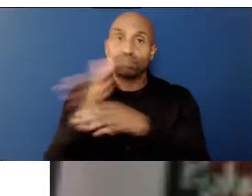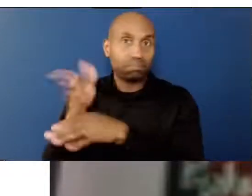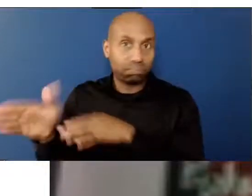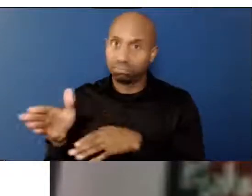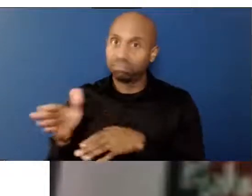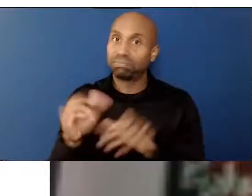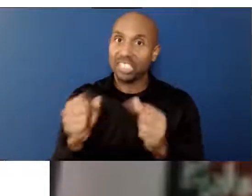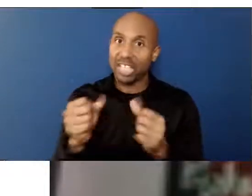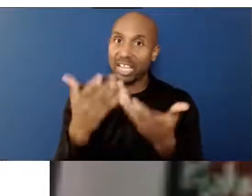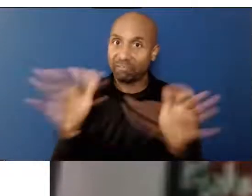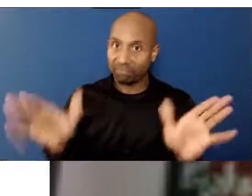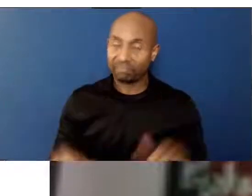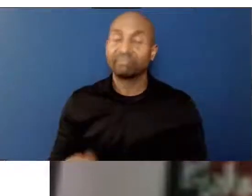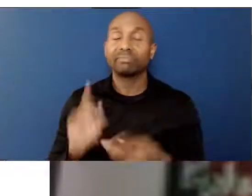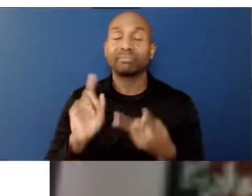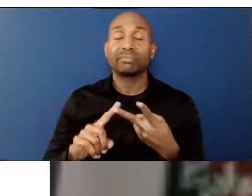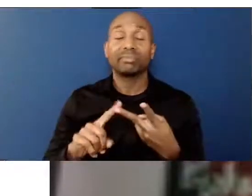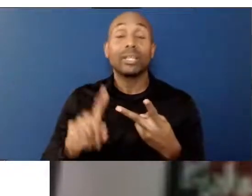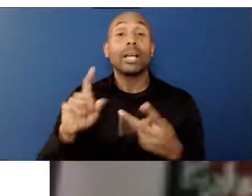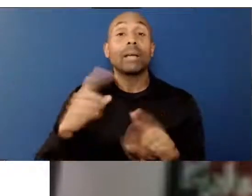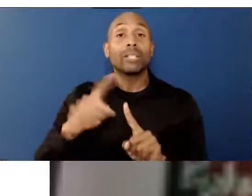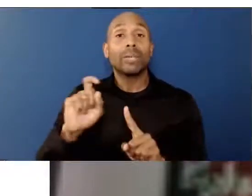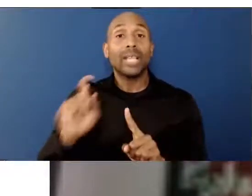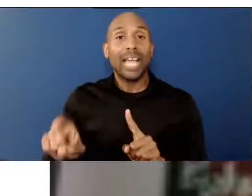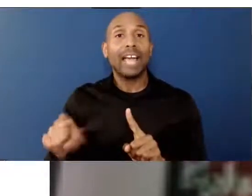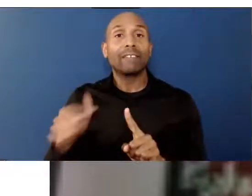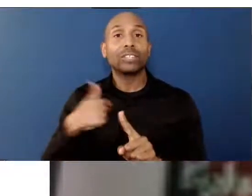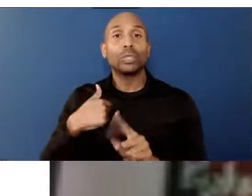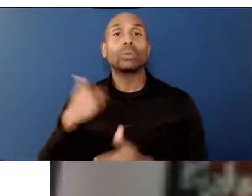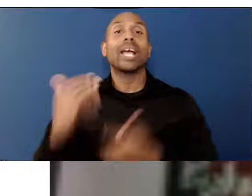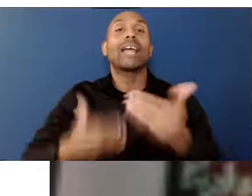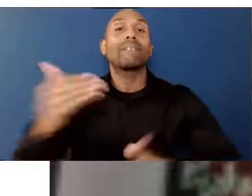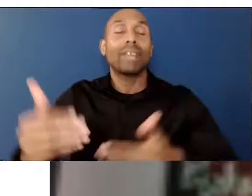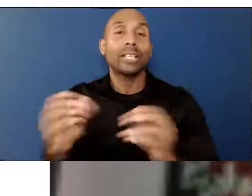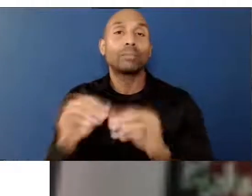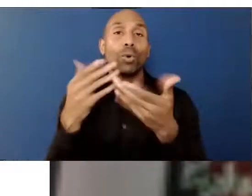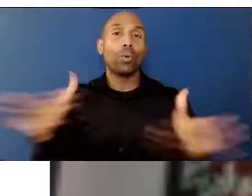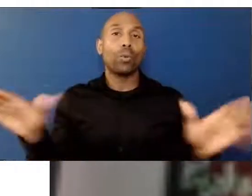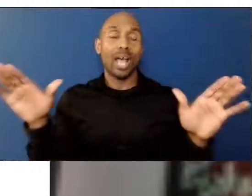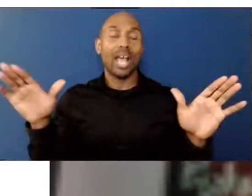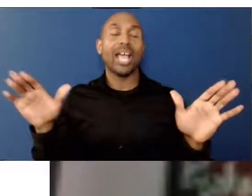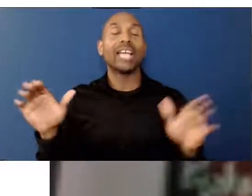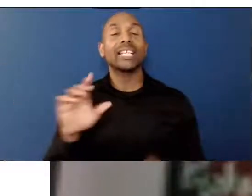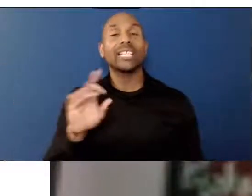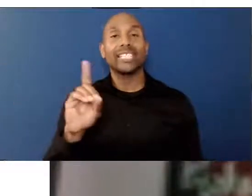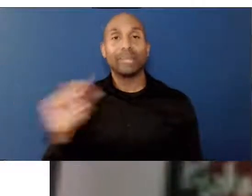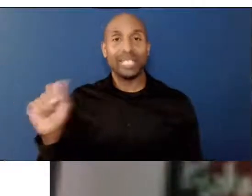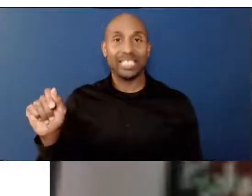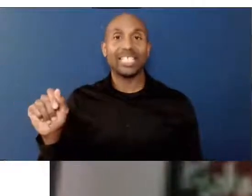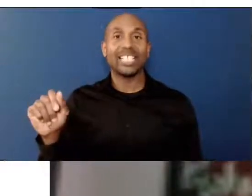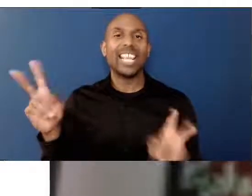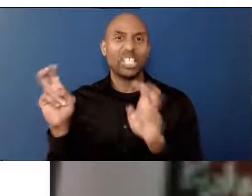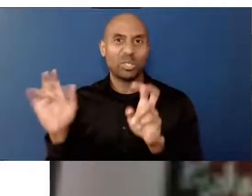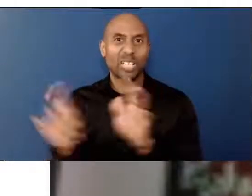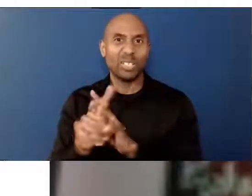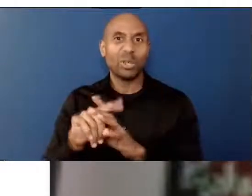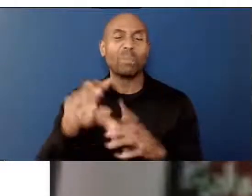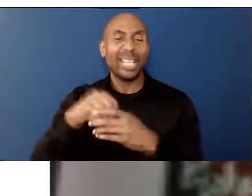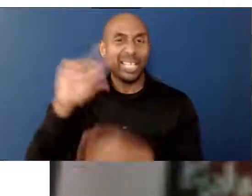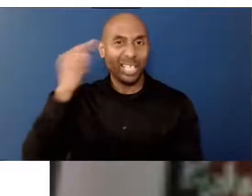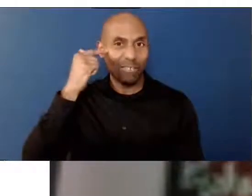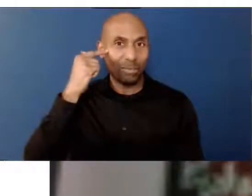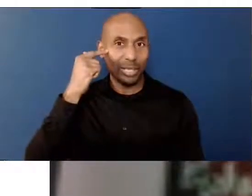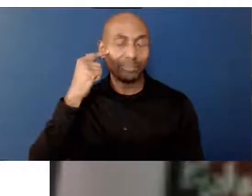broader disability issues within government. And the second part of our mandate has become even more important this year with